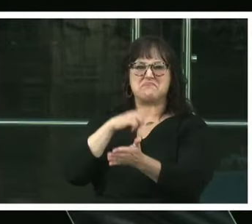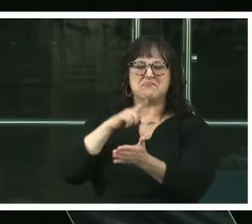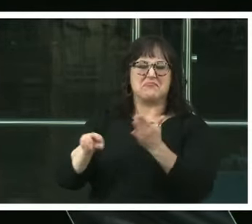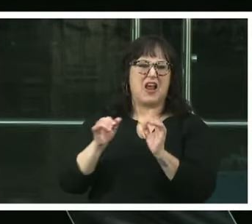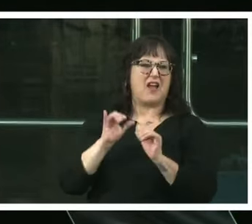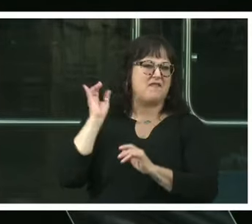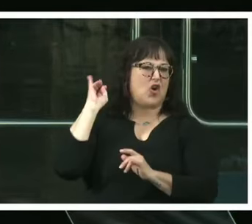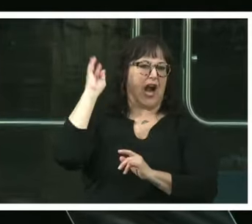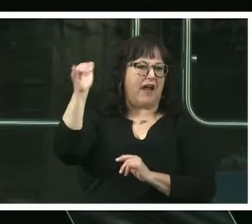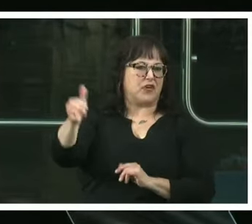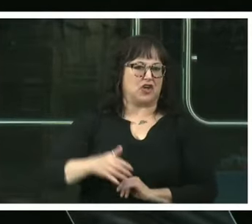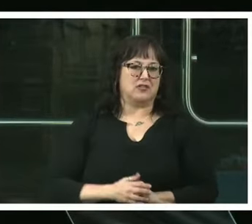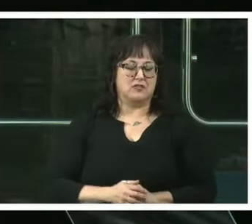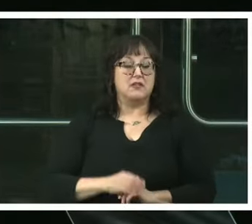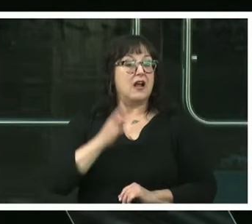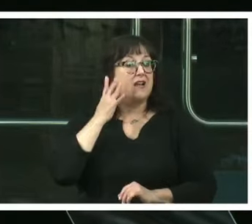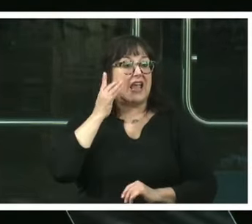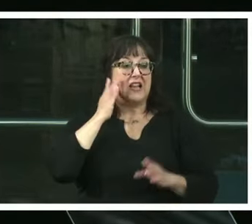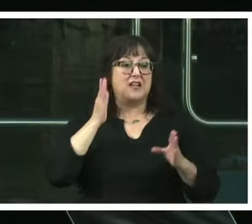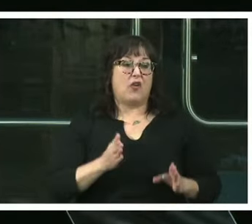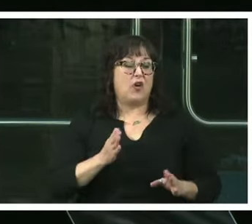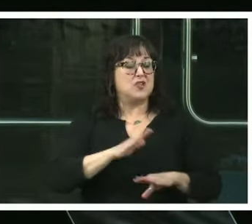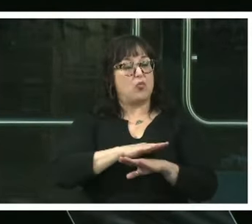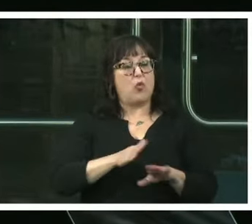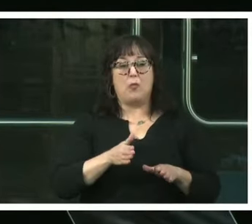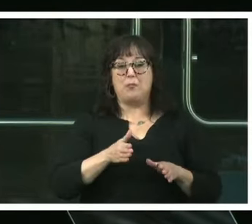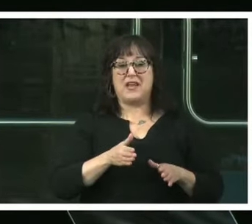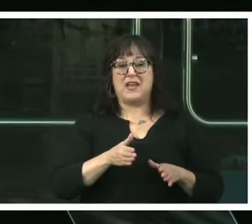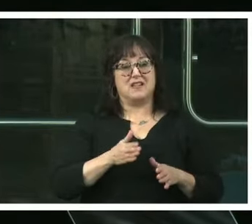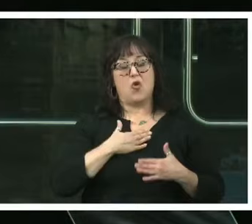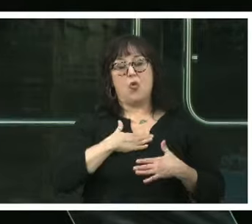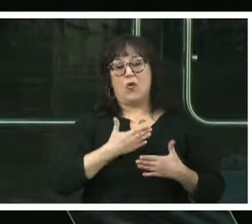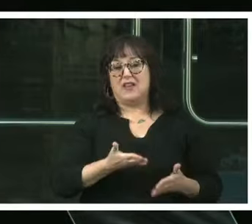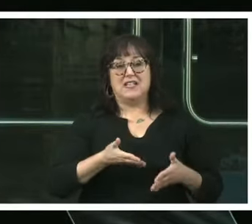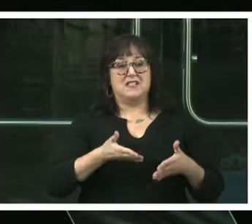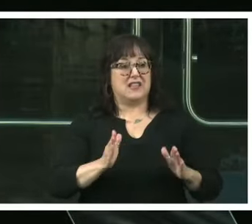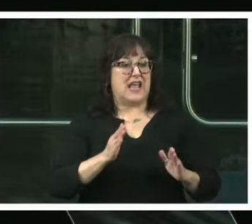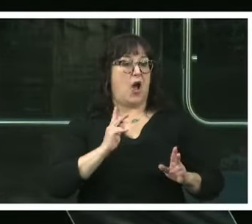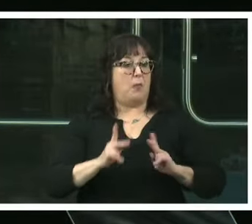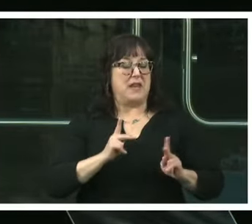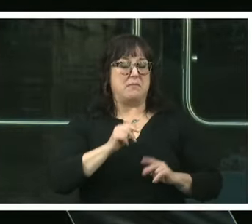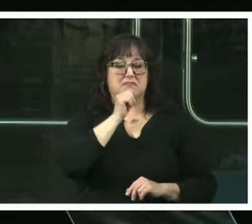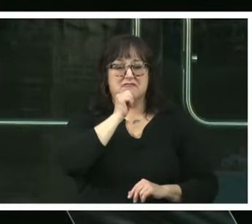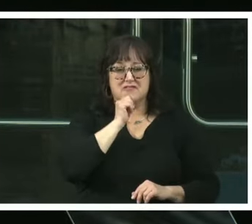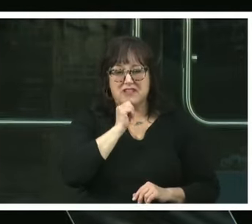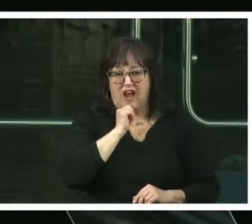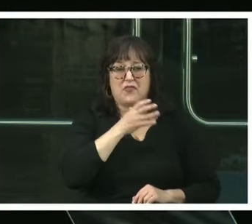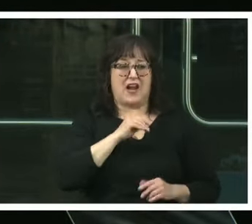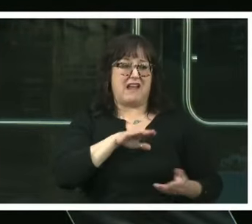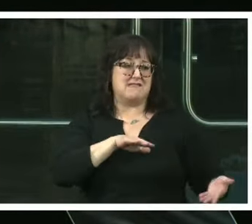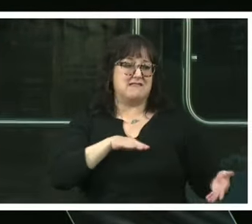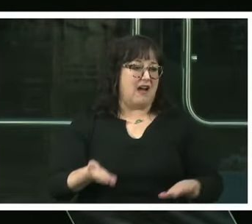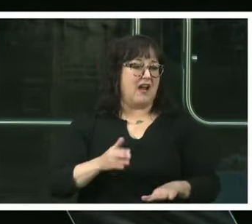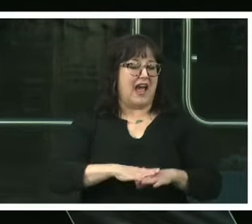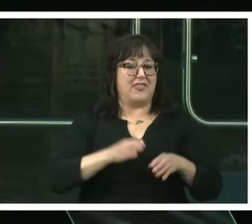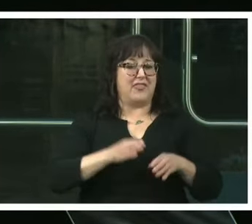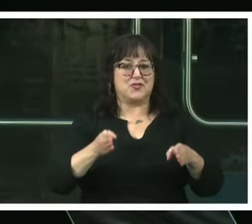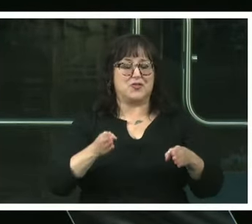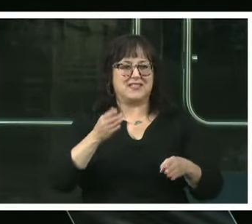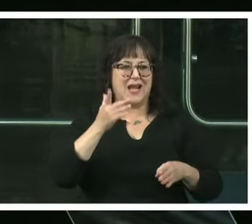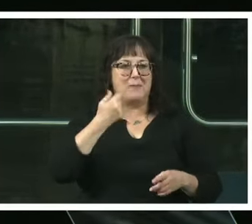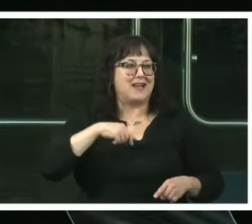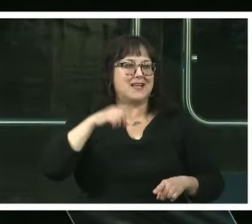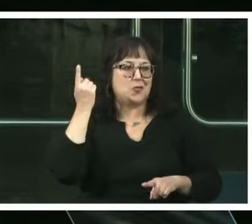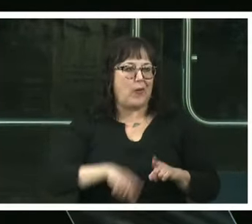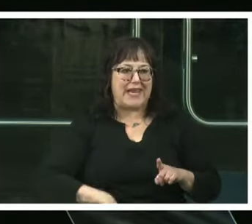Californians simply won't be willing to let people continue to suffer and die on our streets because we can't get it together.